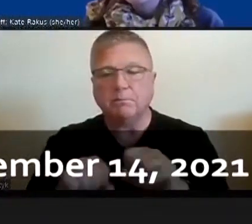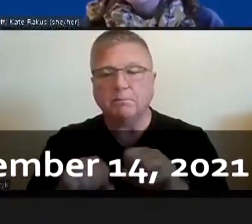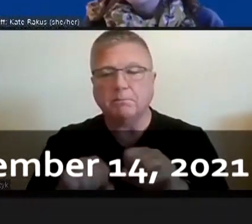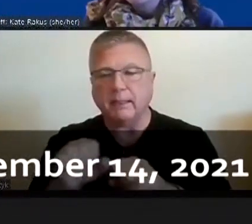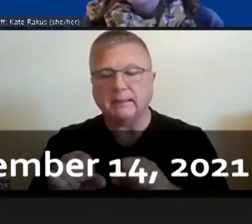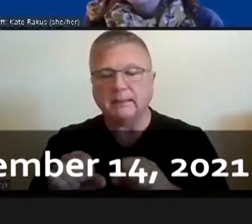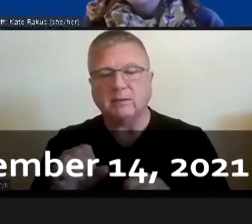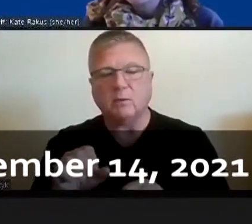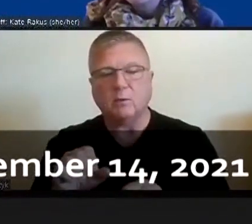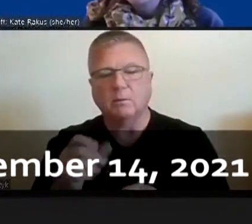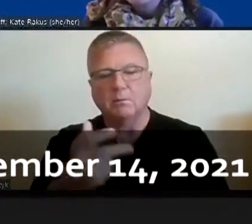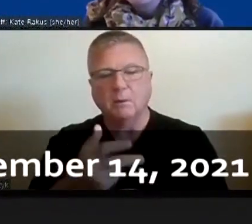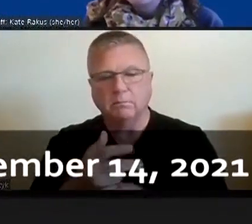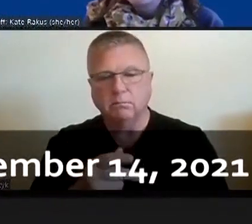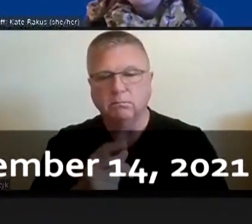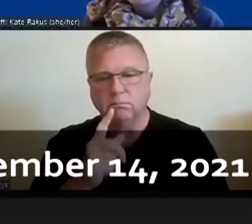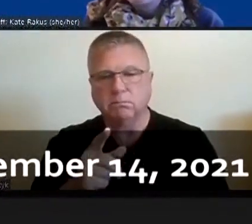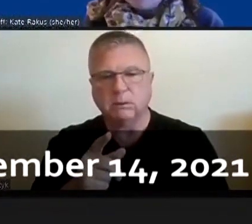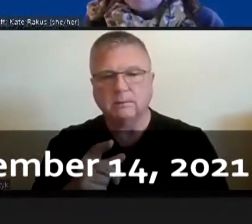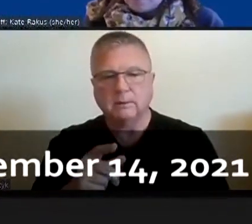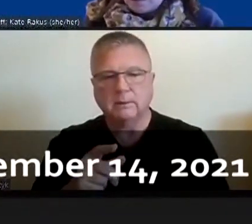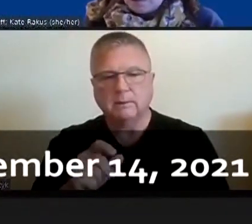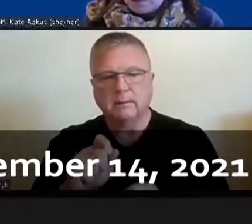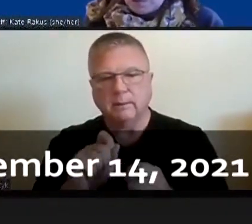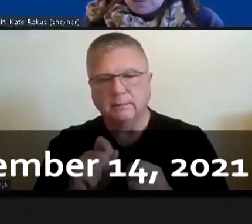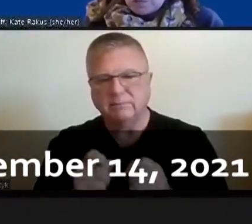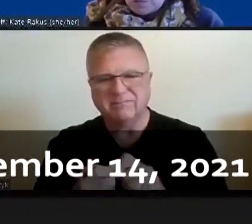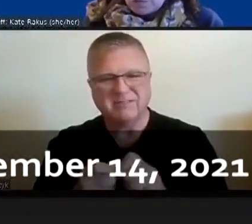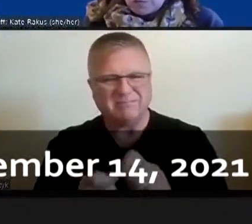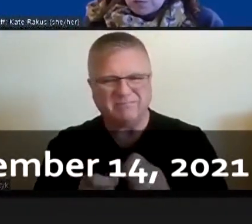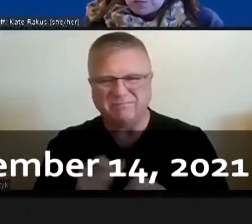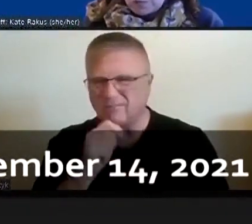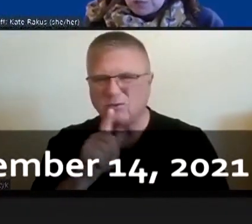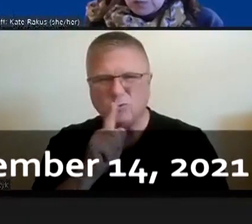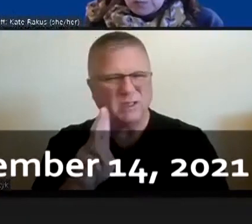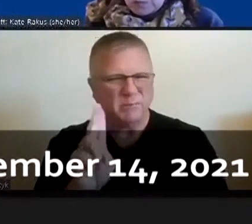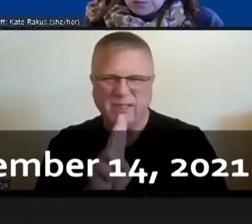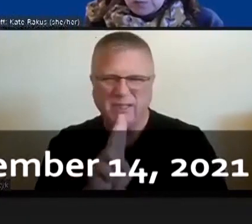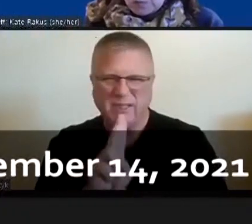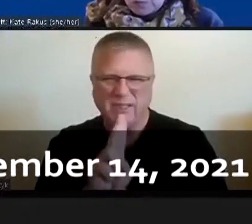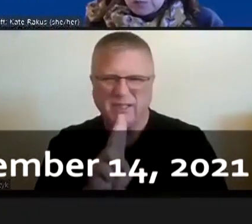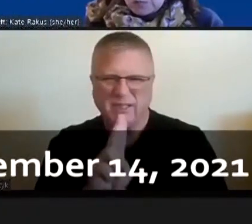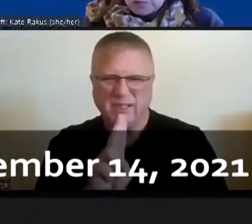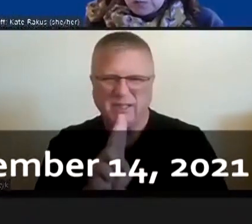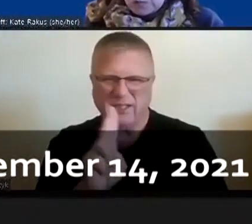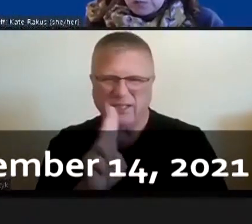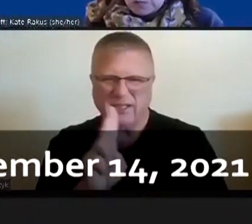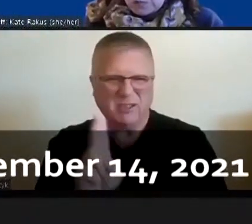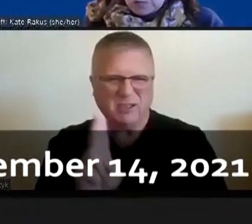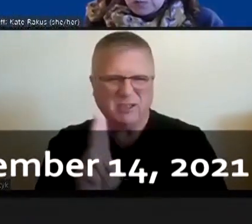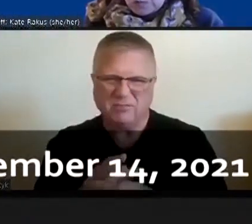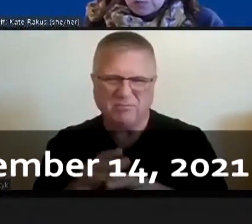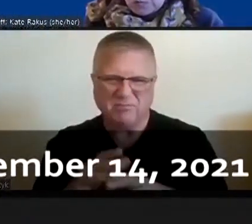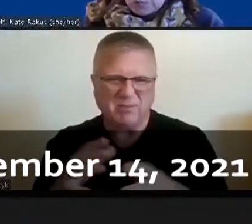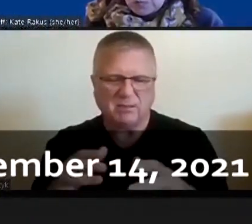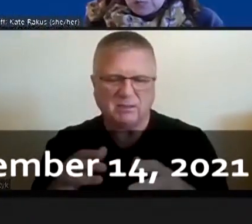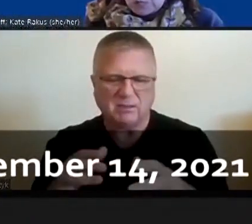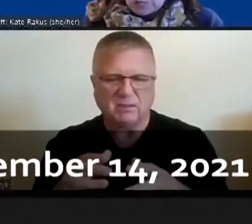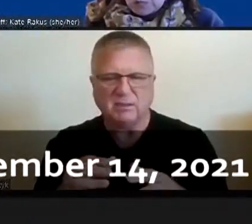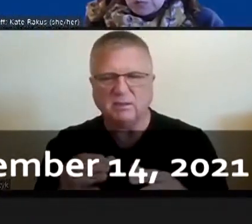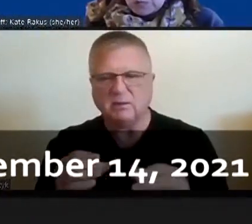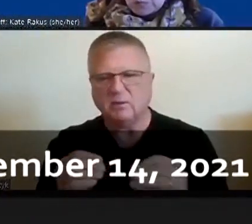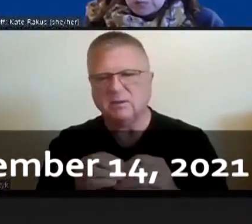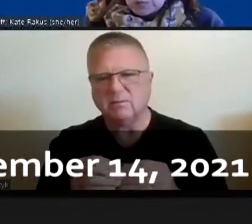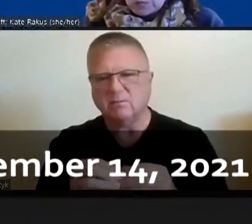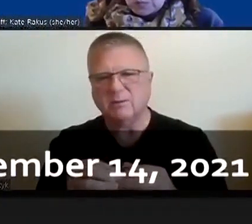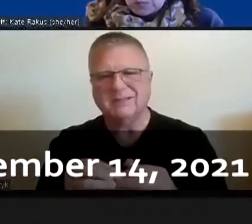time. It really became redundant. Hasn't really been used since, because there is a more lenient, there is a standard